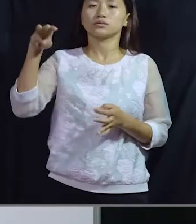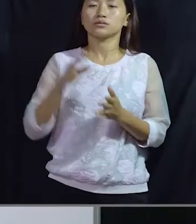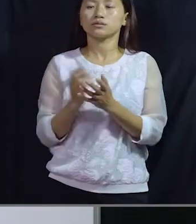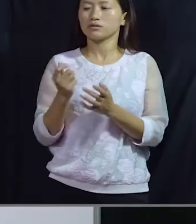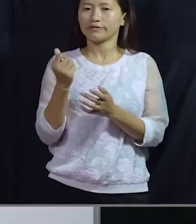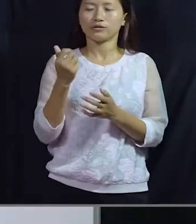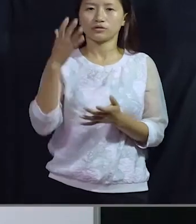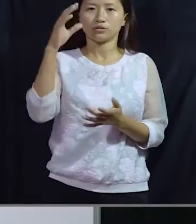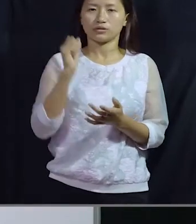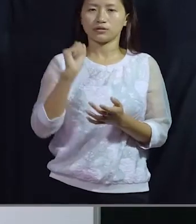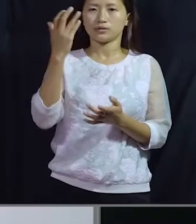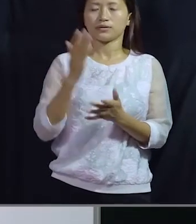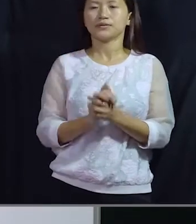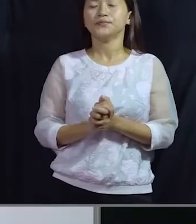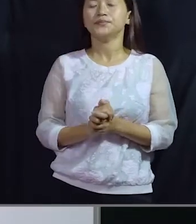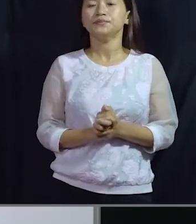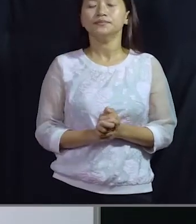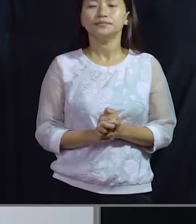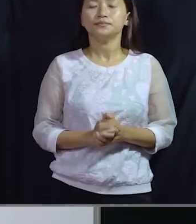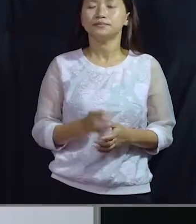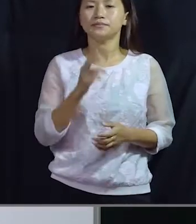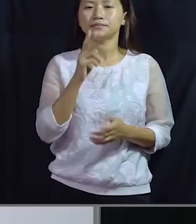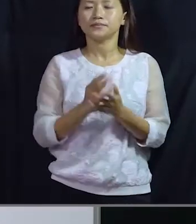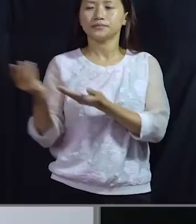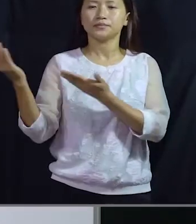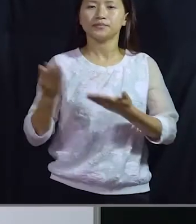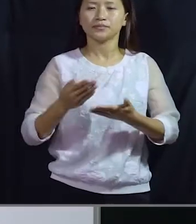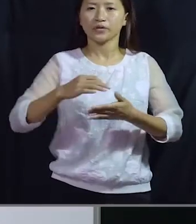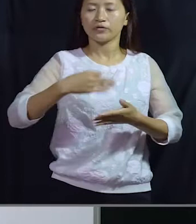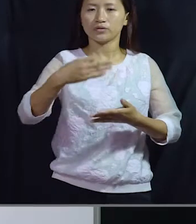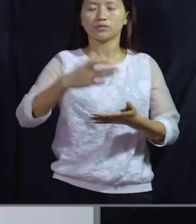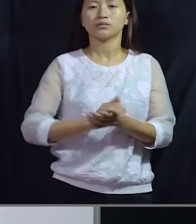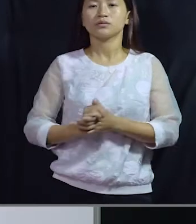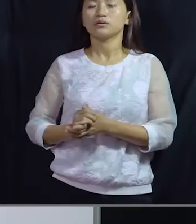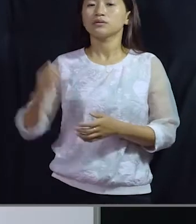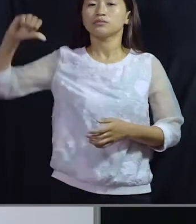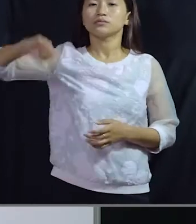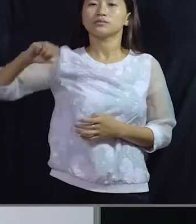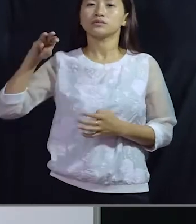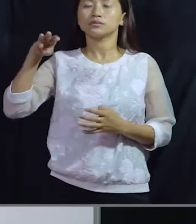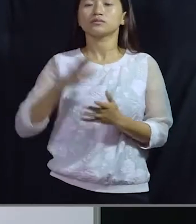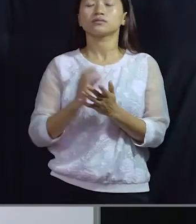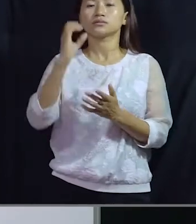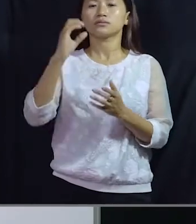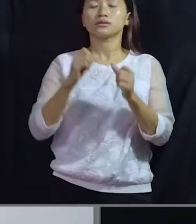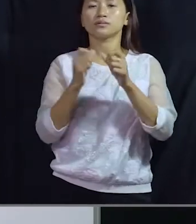cash. C was to be further bring cash of 9,000 for his